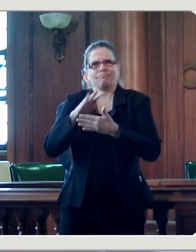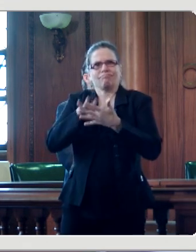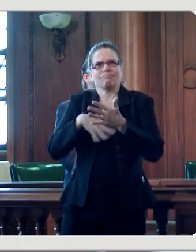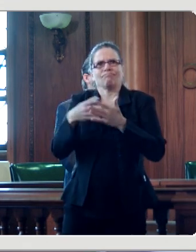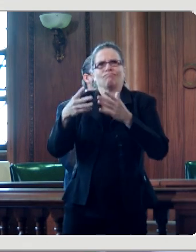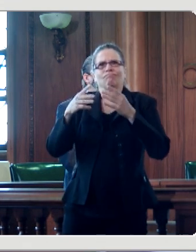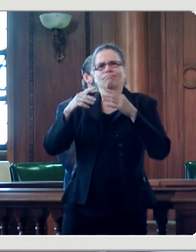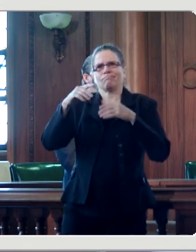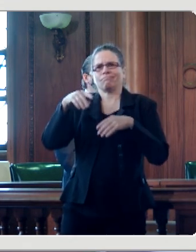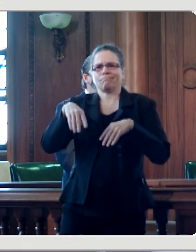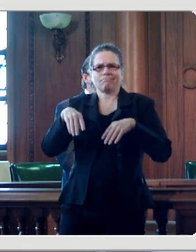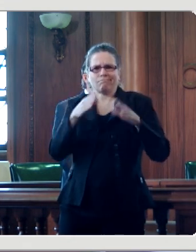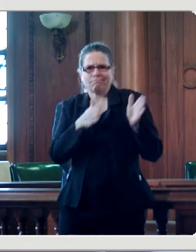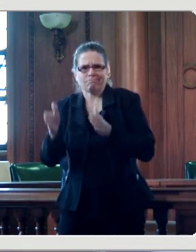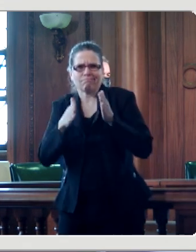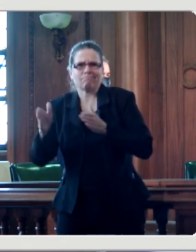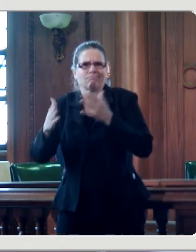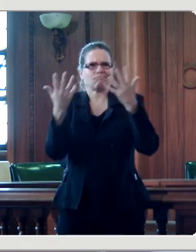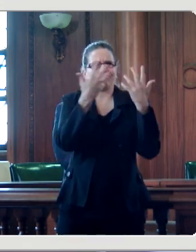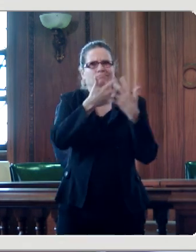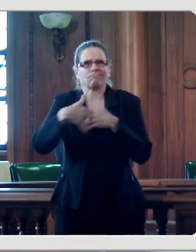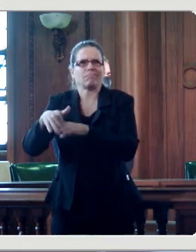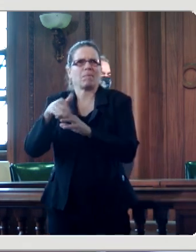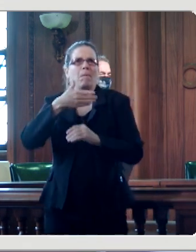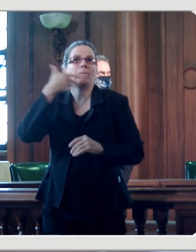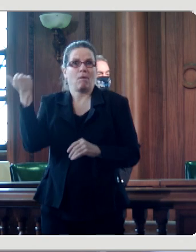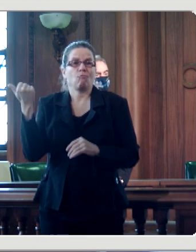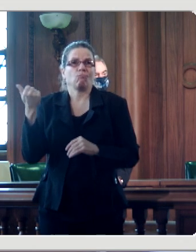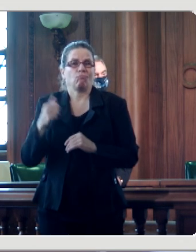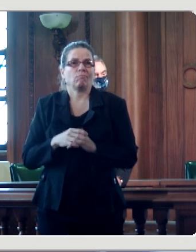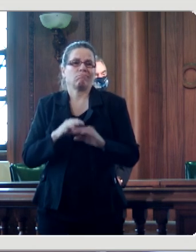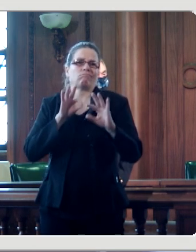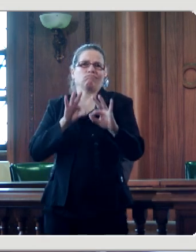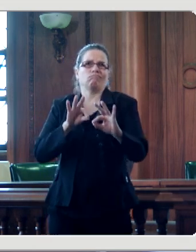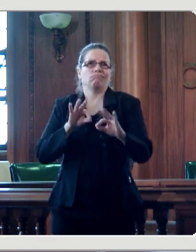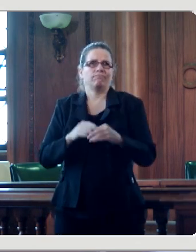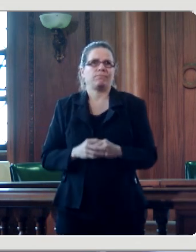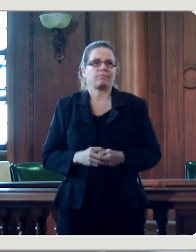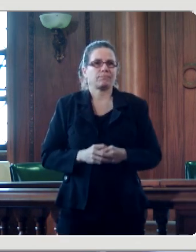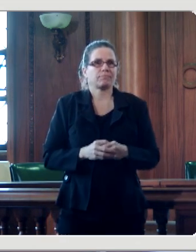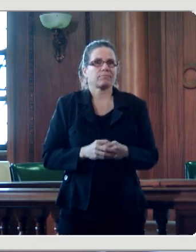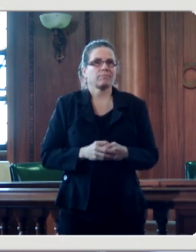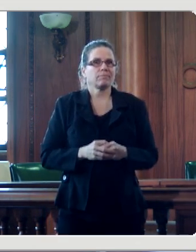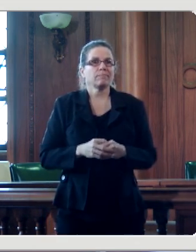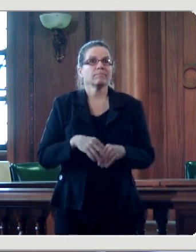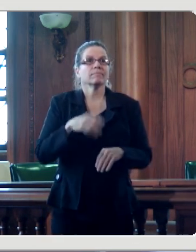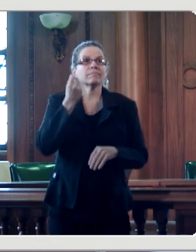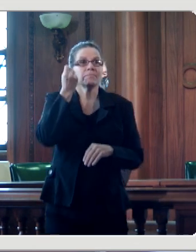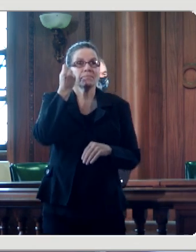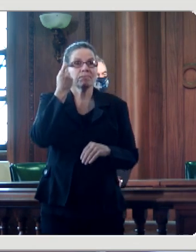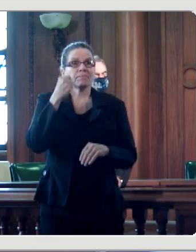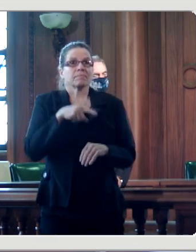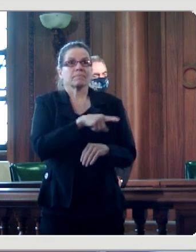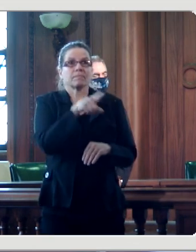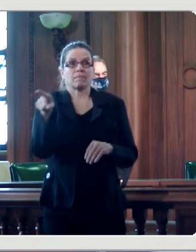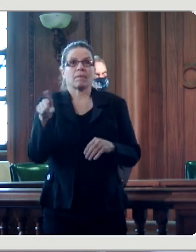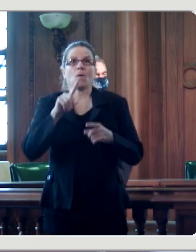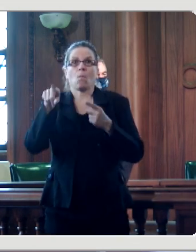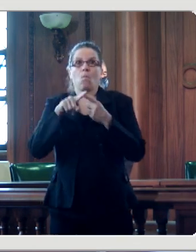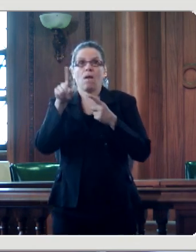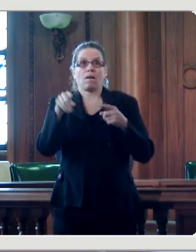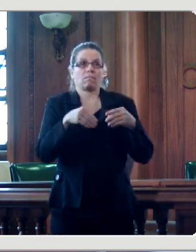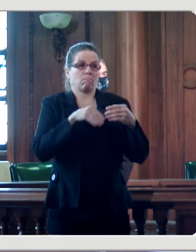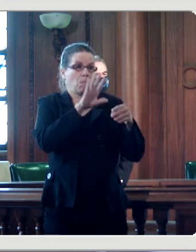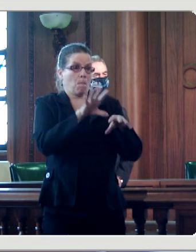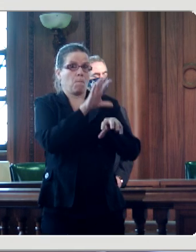including making sure we're scheduling those individuals for 4 weeks later in order to get that second dose.